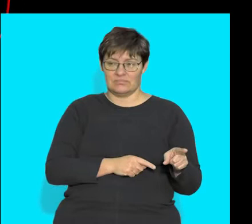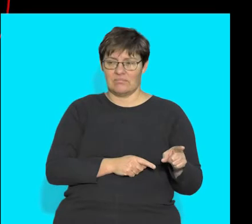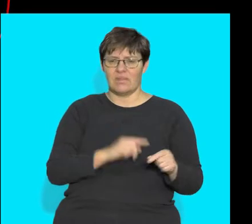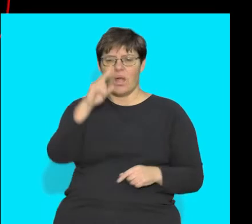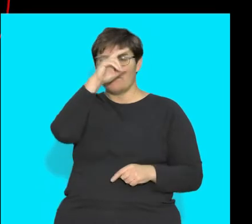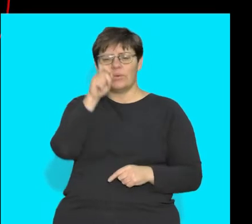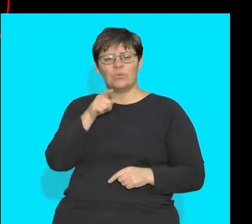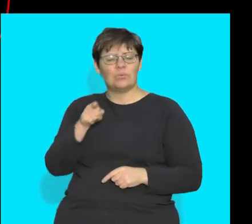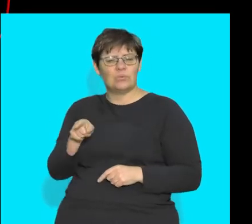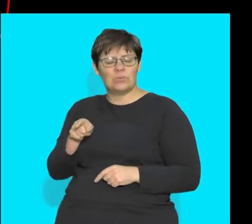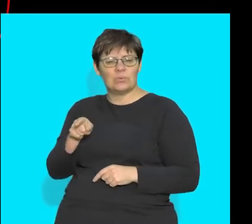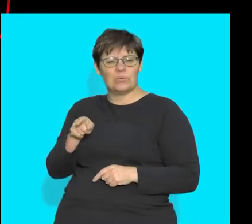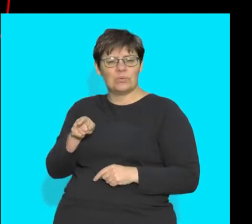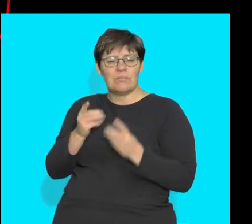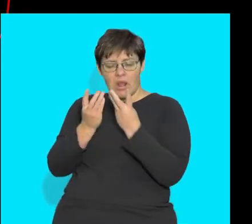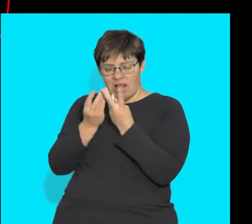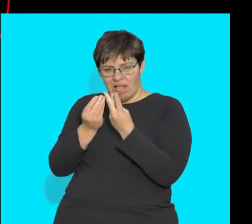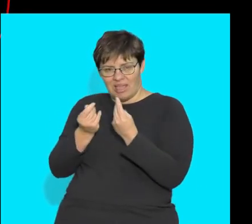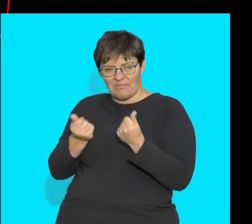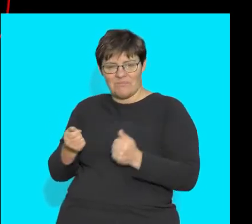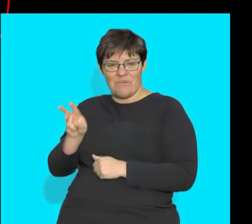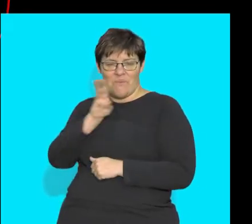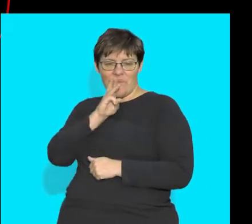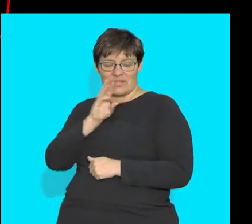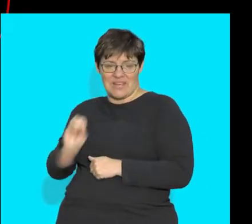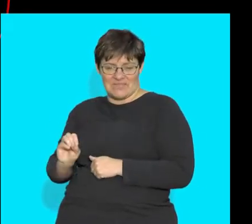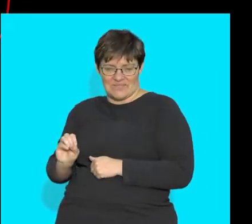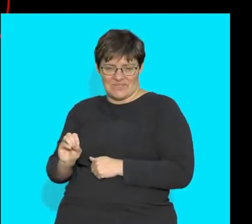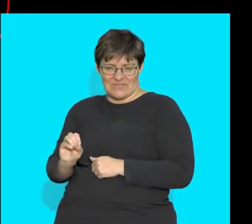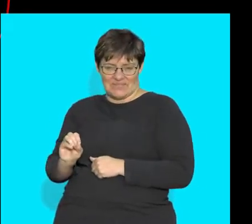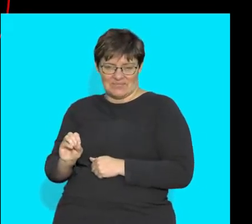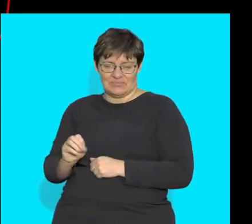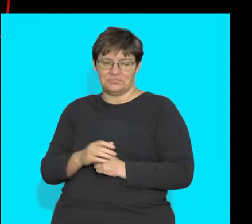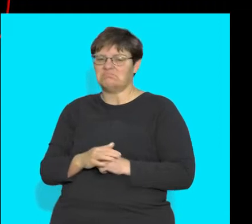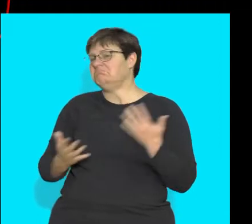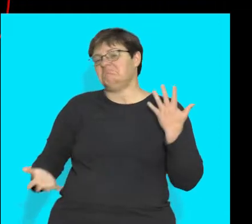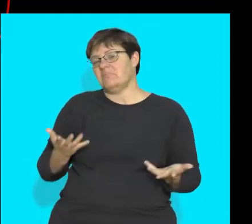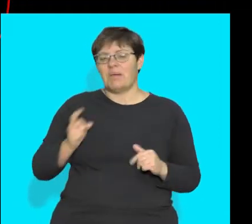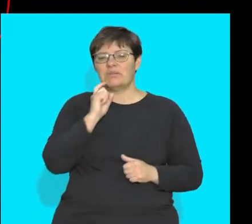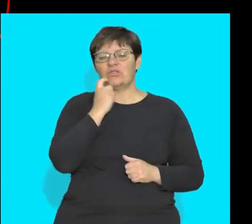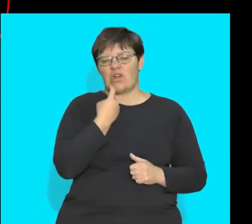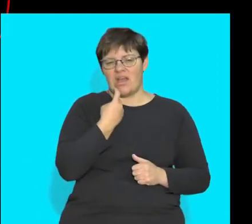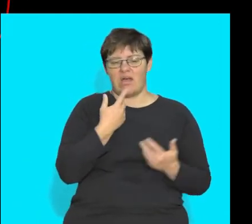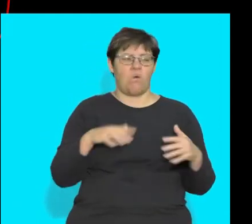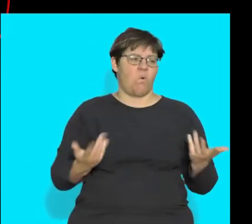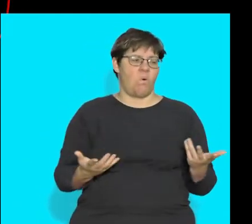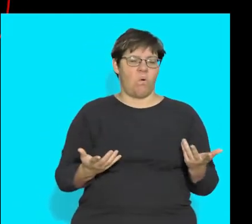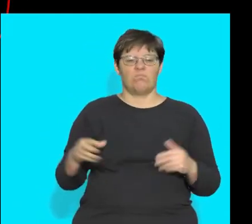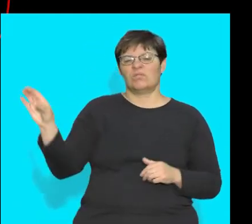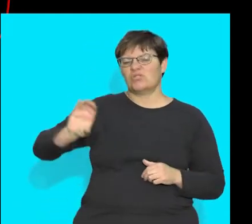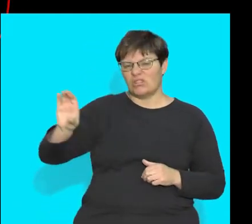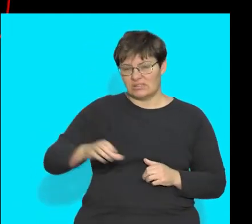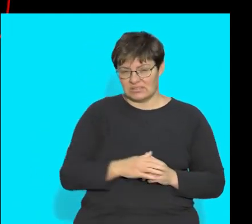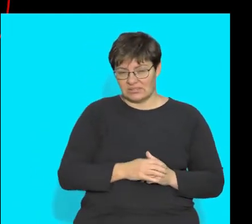blue things are what's dissolved in the water, okay? So say, for example, it could be sugar, it could be